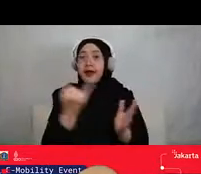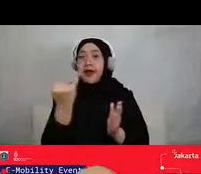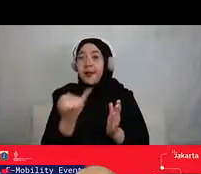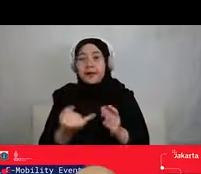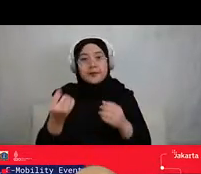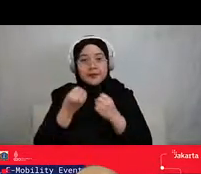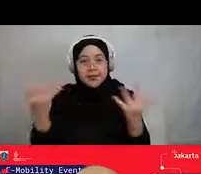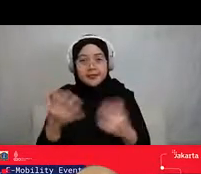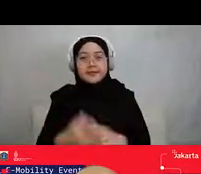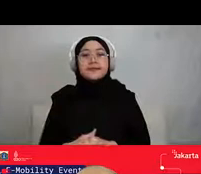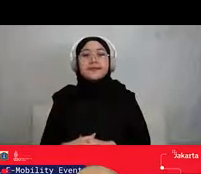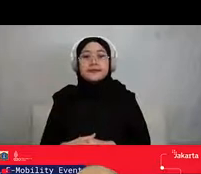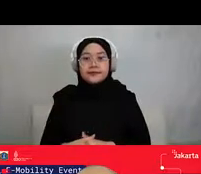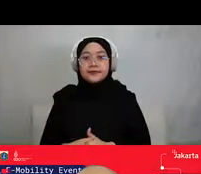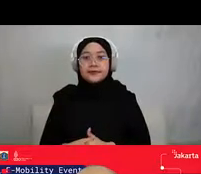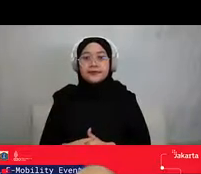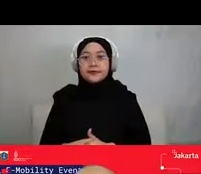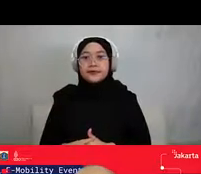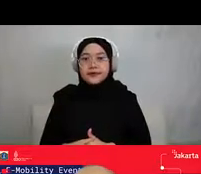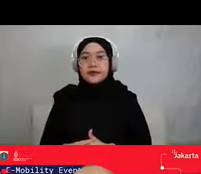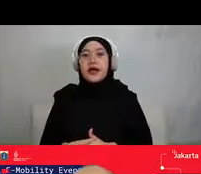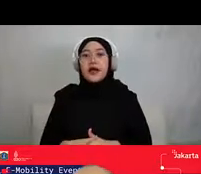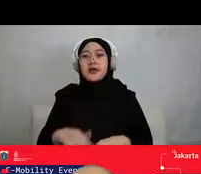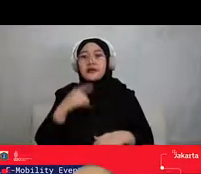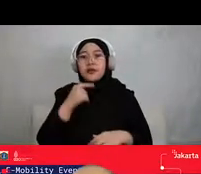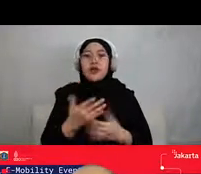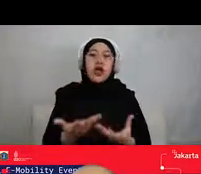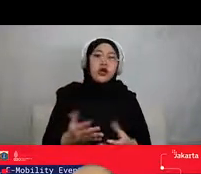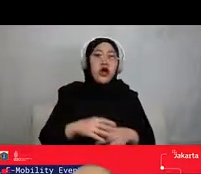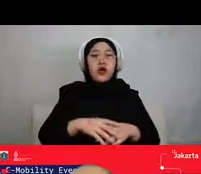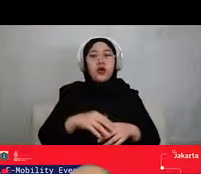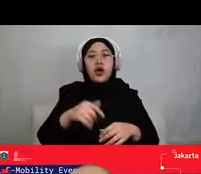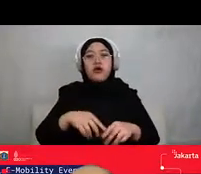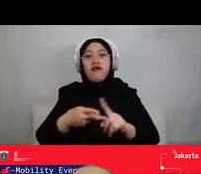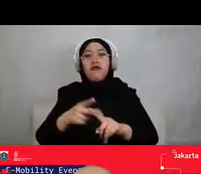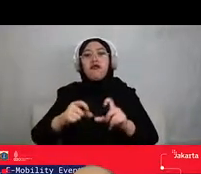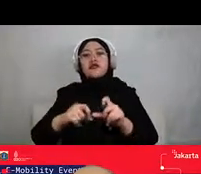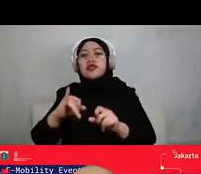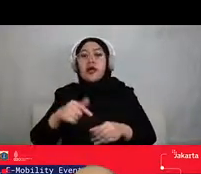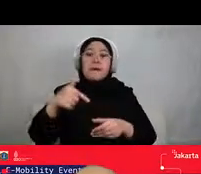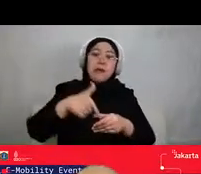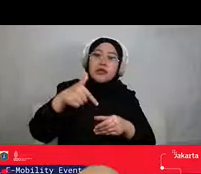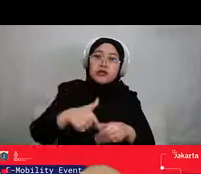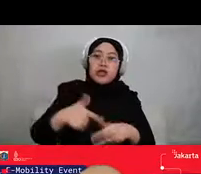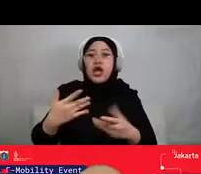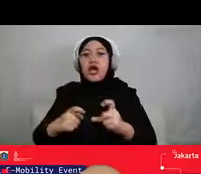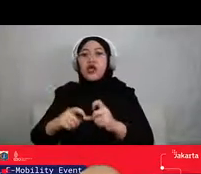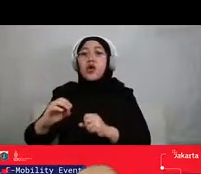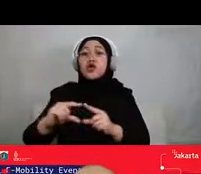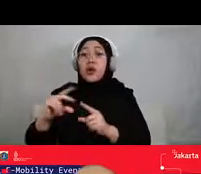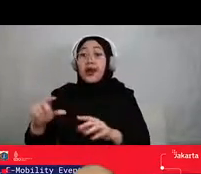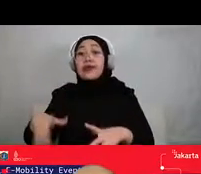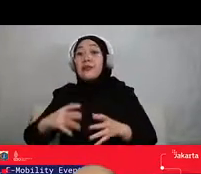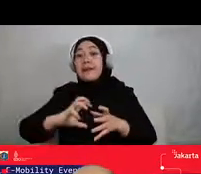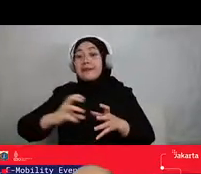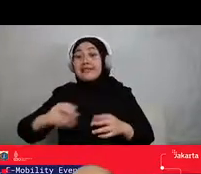have the fossil fuels again going up to where the IC engines are used. And after that, it's the electricity, the